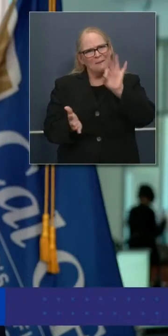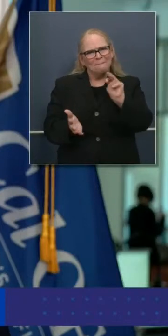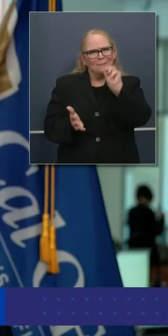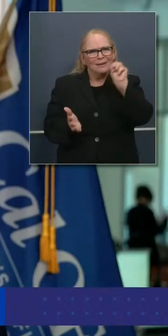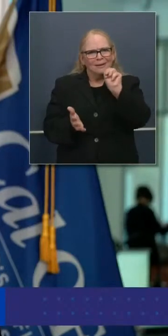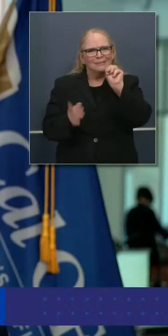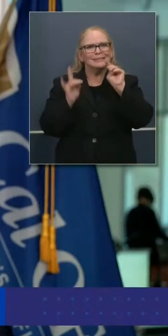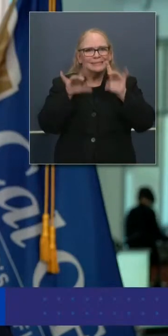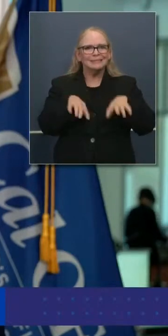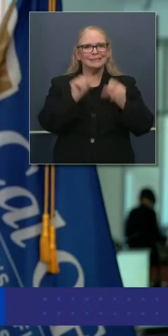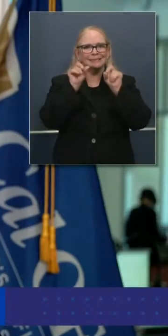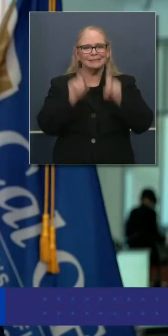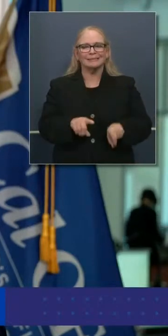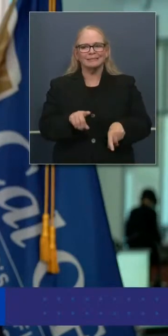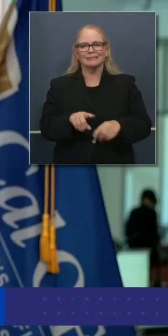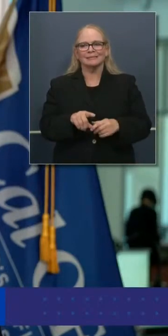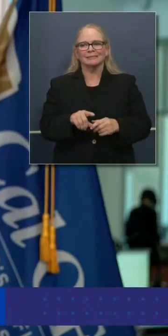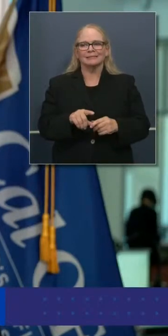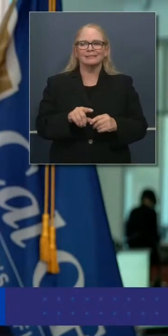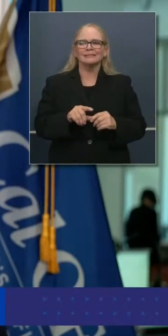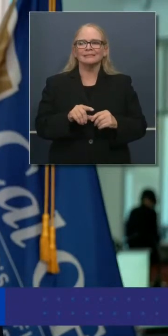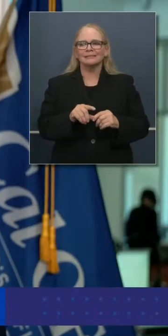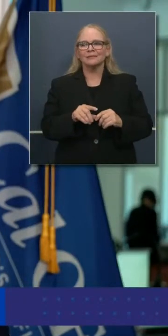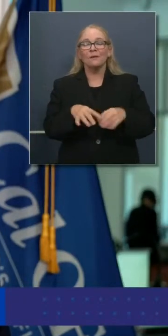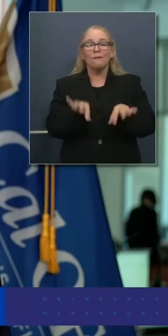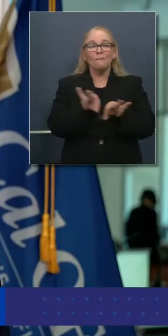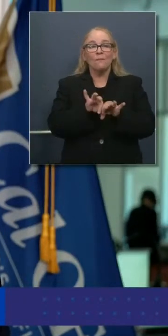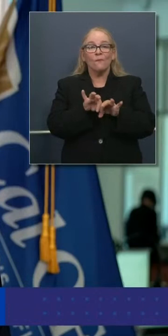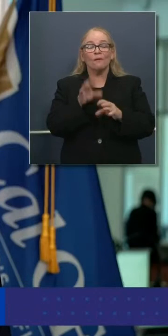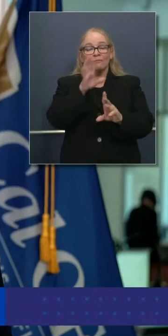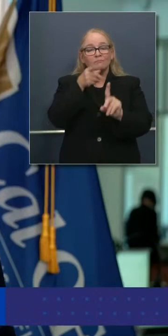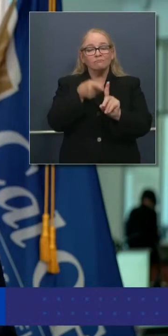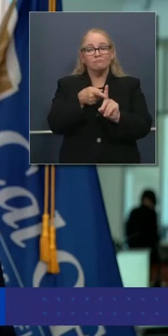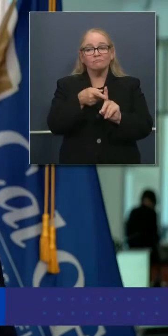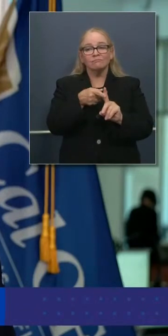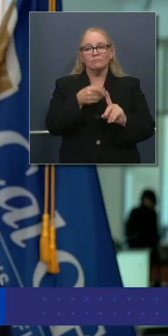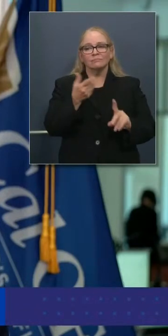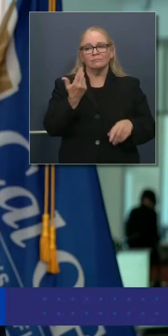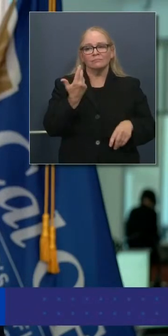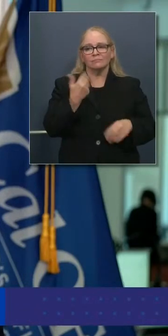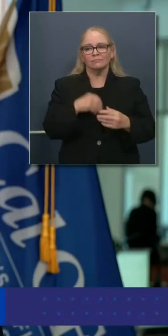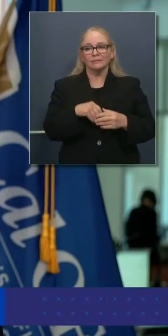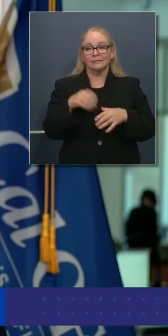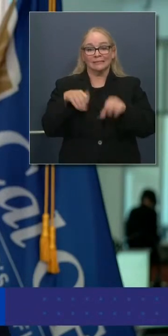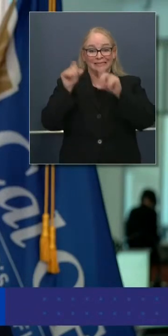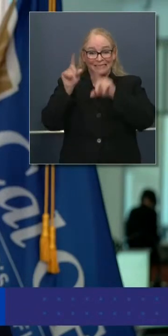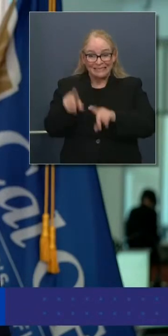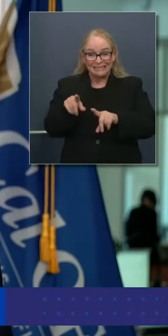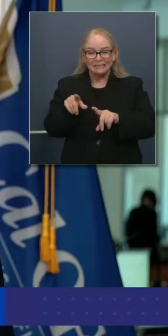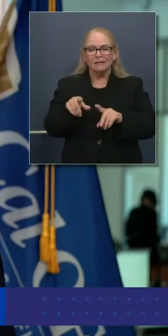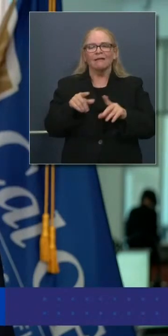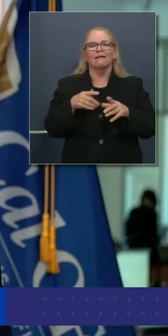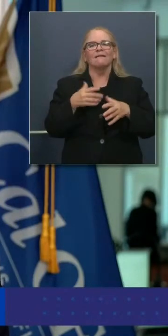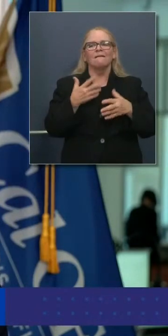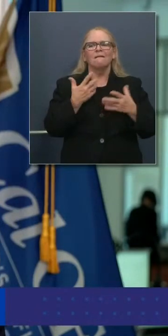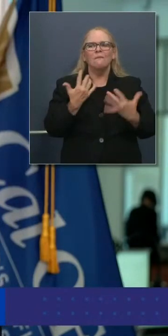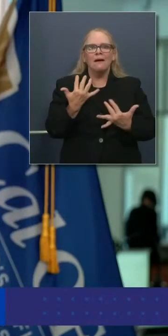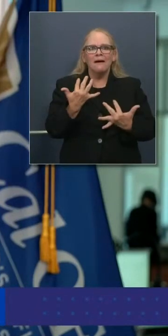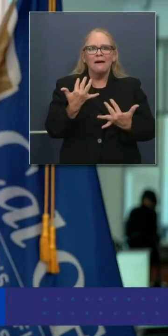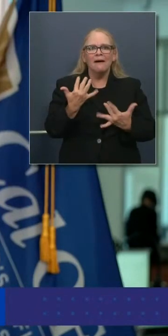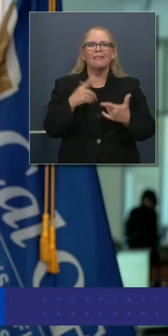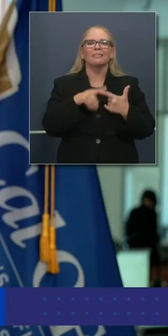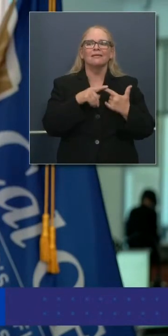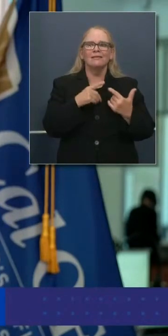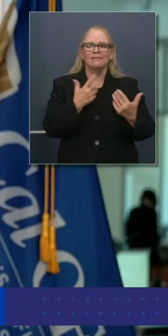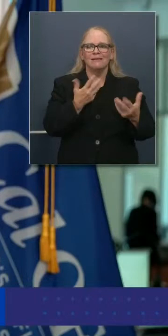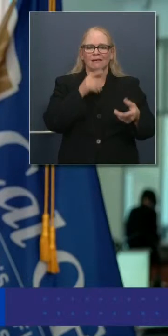rapidity of response, meaning the foundational point you make in your question, and that is the time delay associated